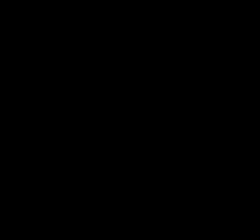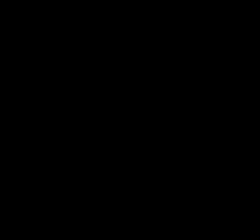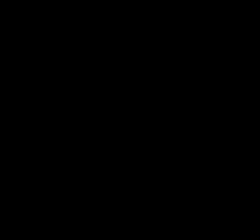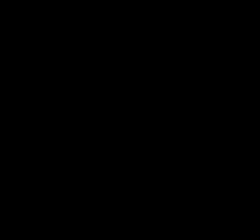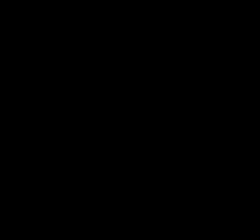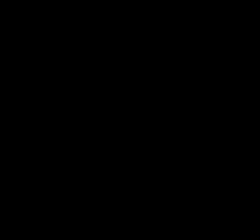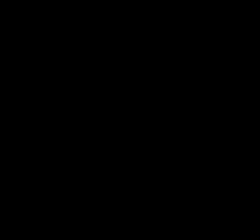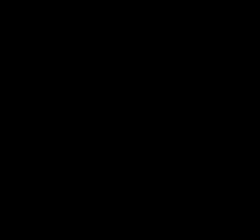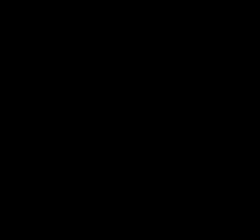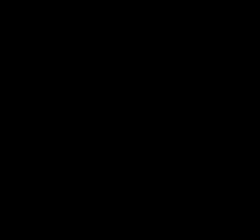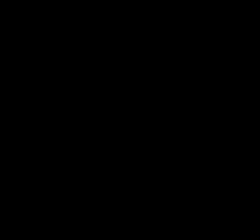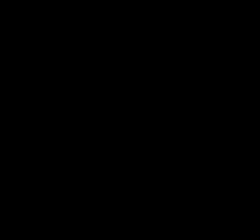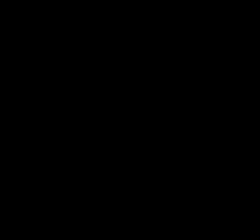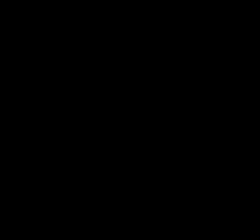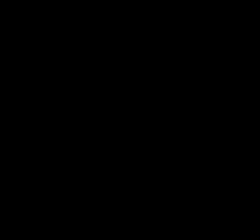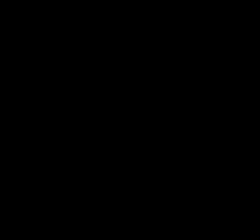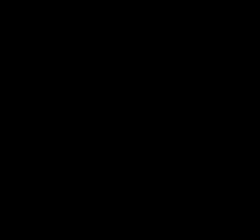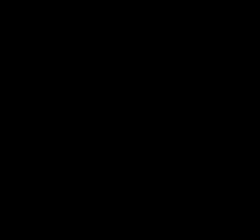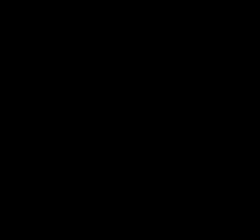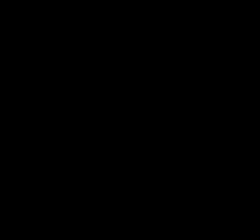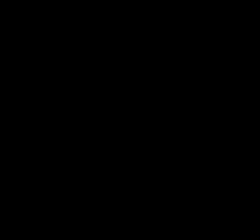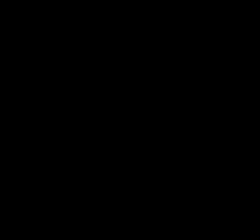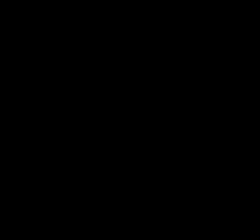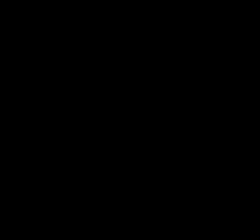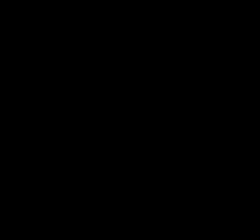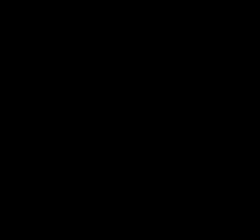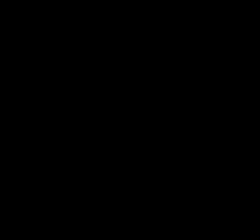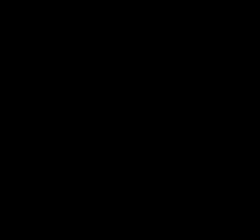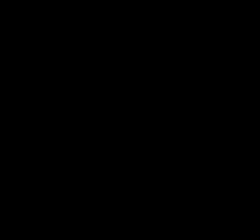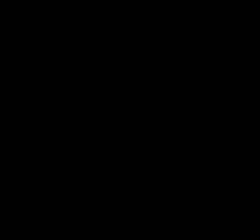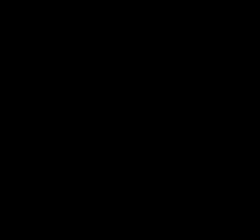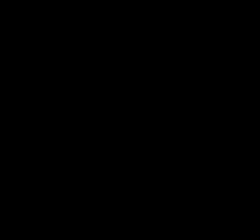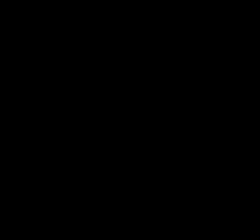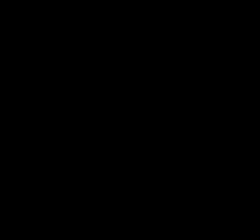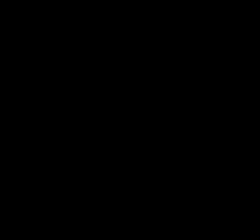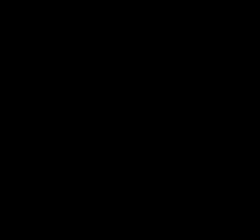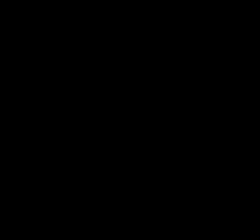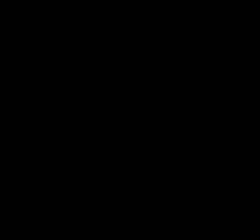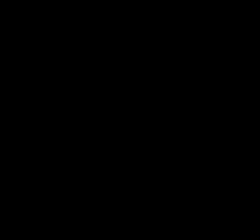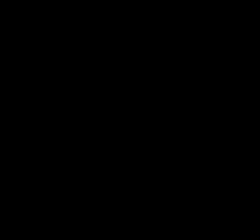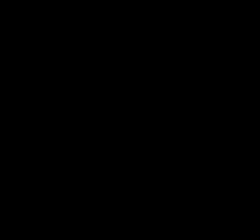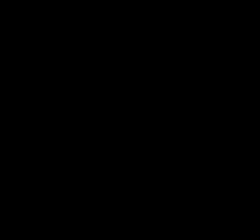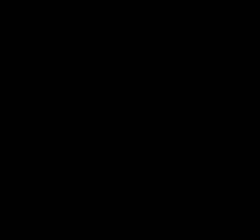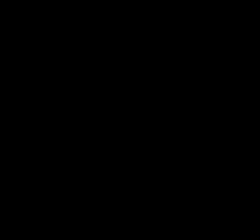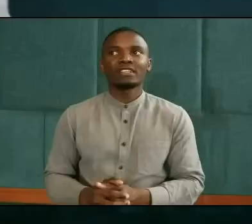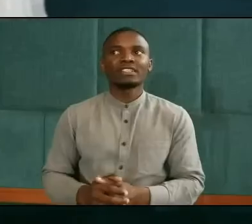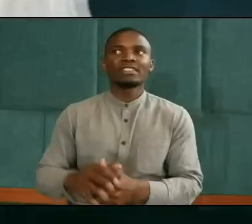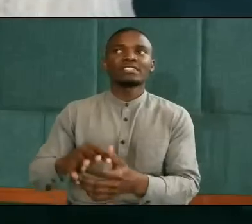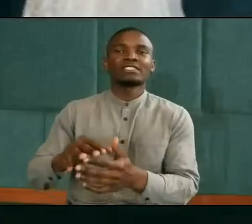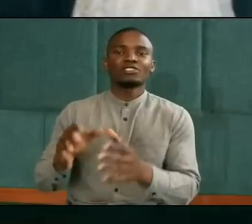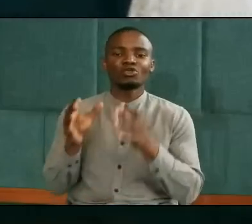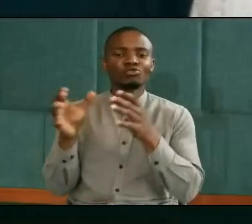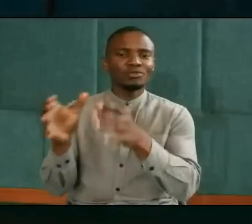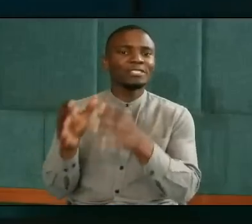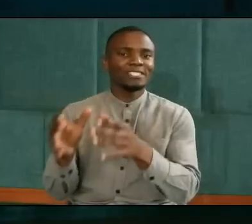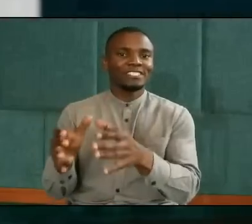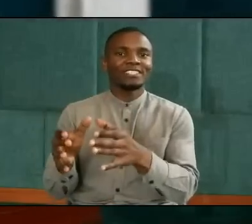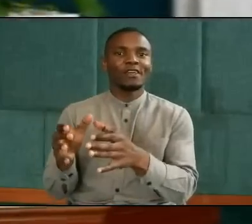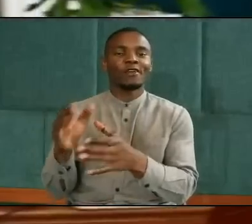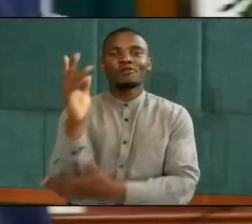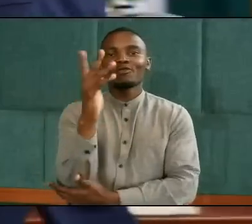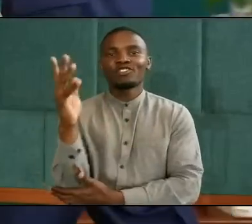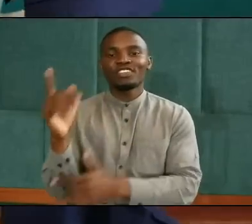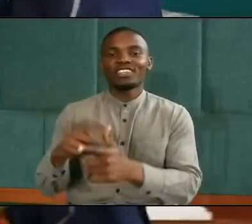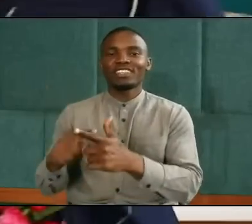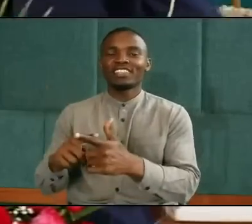go on a fig tree, you shake it, and all the figs fell down. I wish he had used mango tree. Shake it.